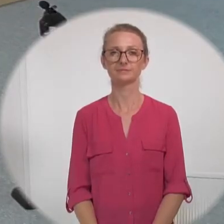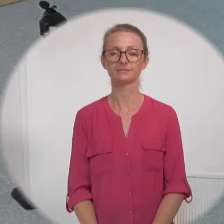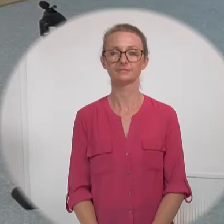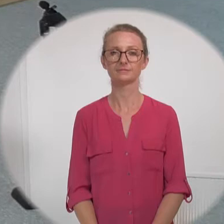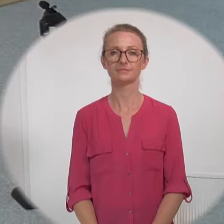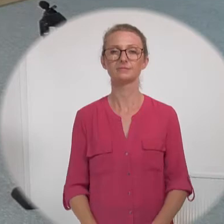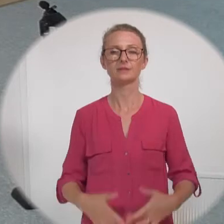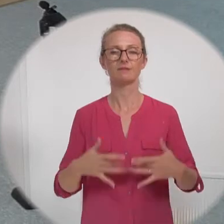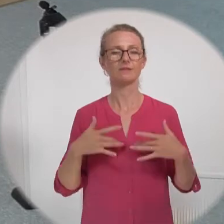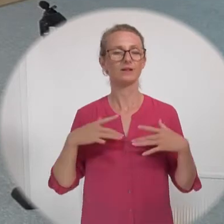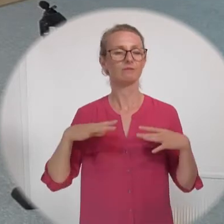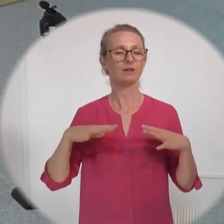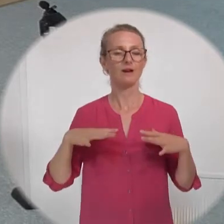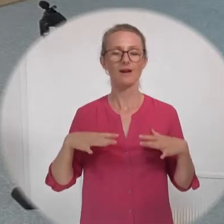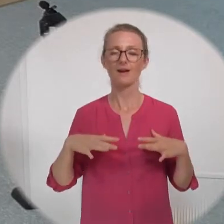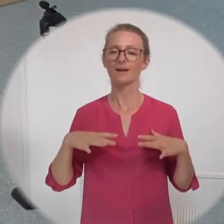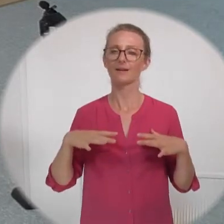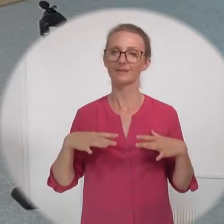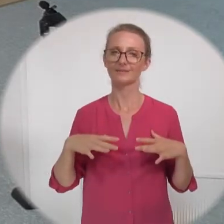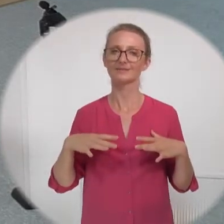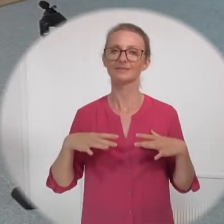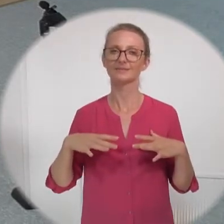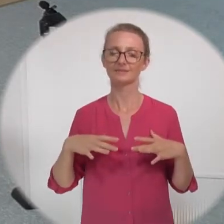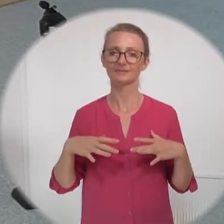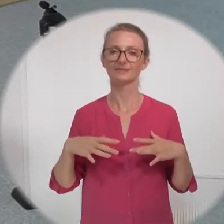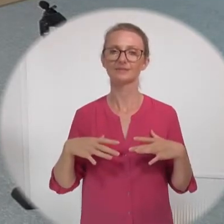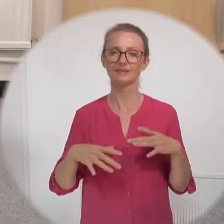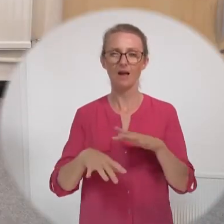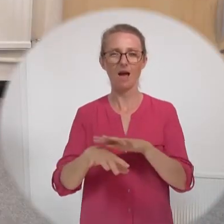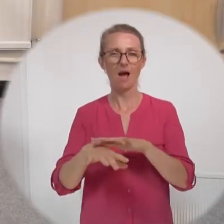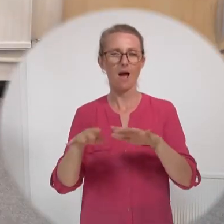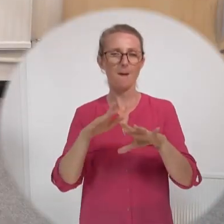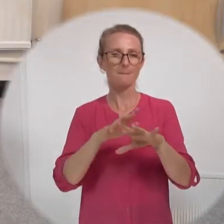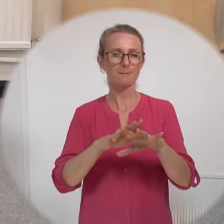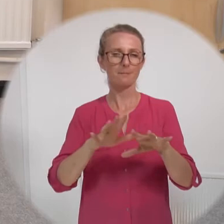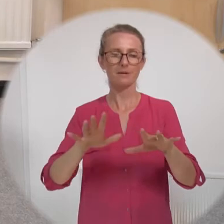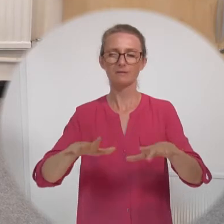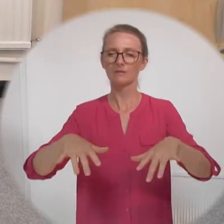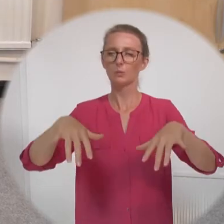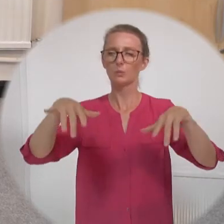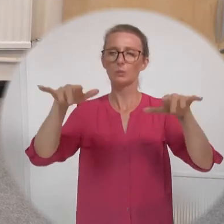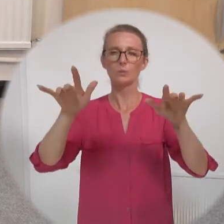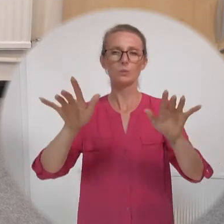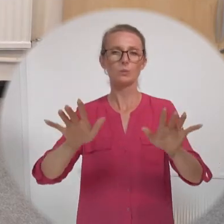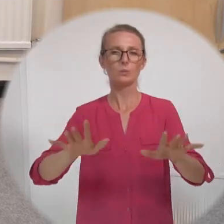So feeling relaxed. And your arms are floating like